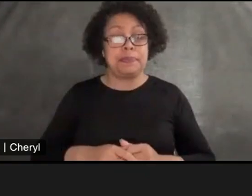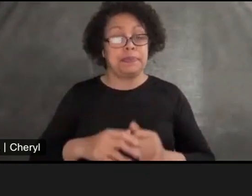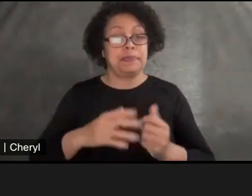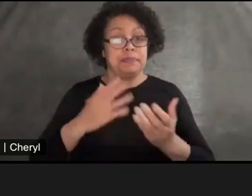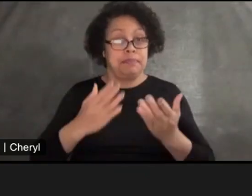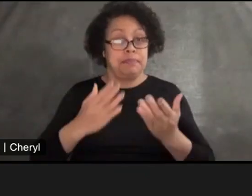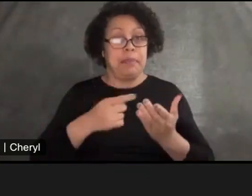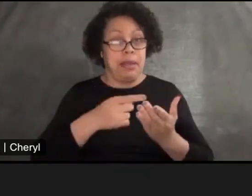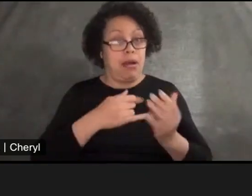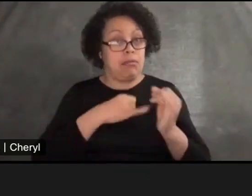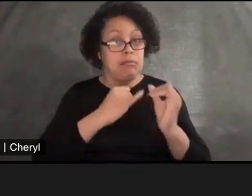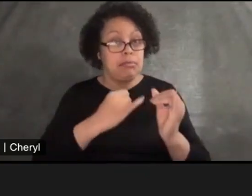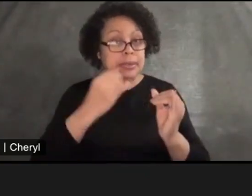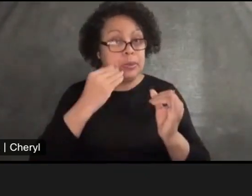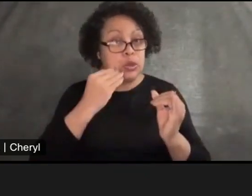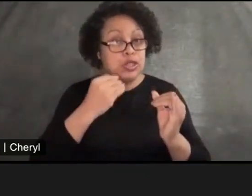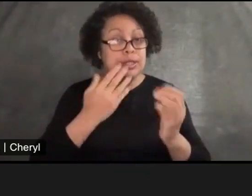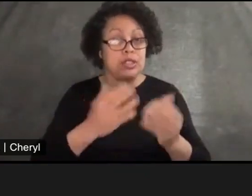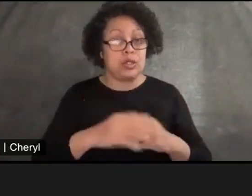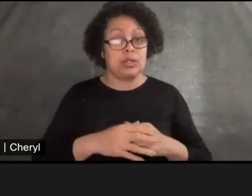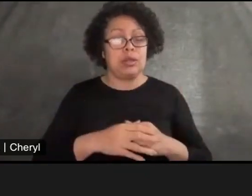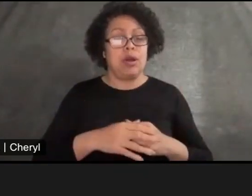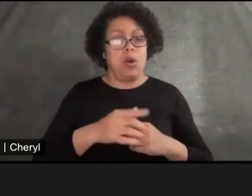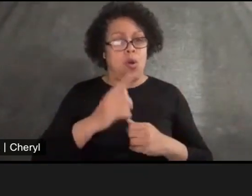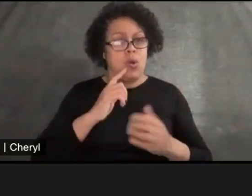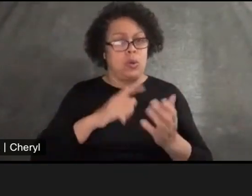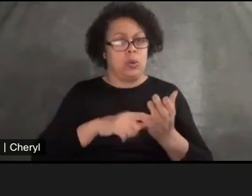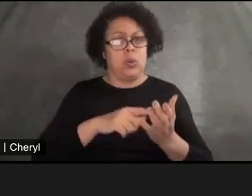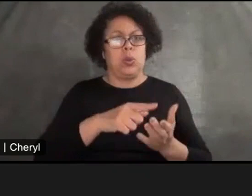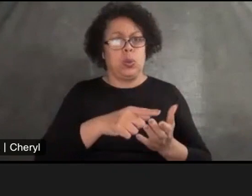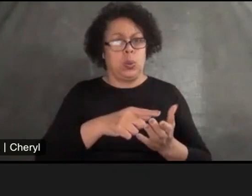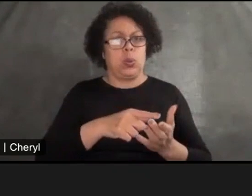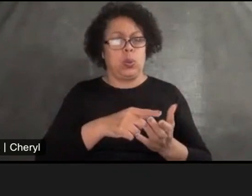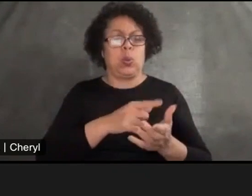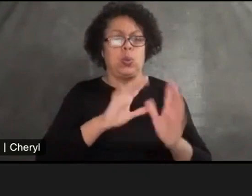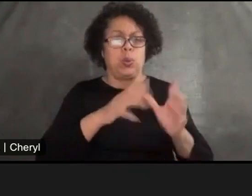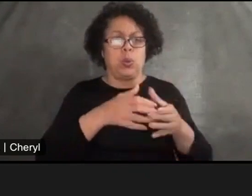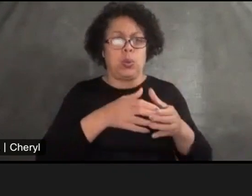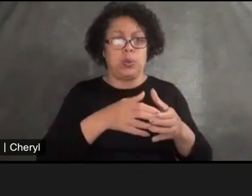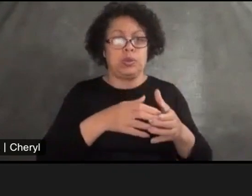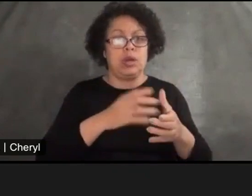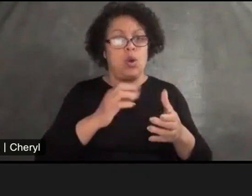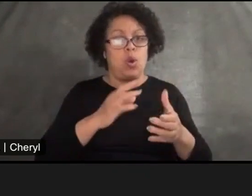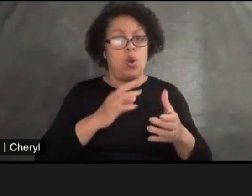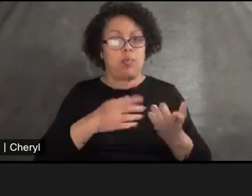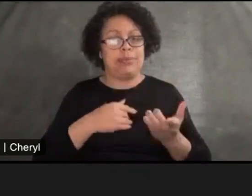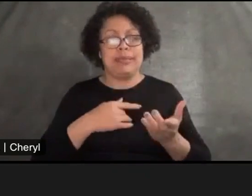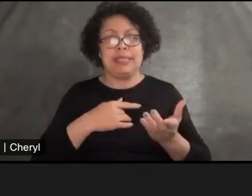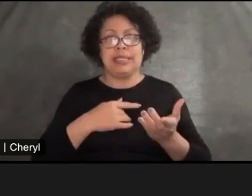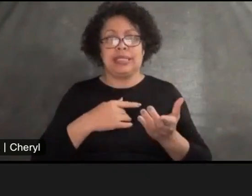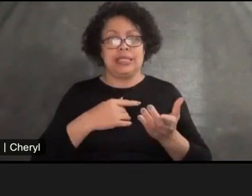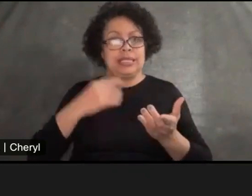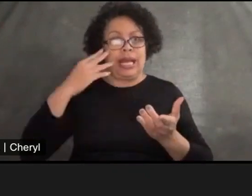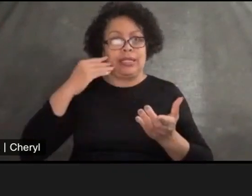experiences, or being able to untangle seeing supports, especially if we are experiencing